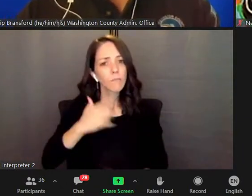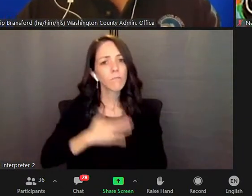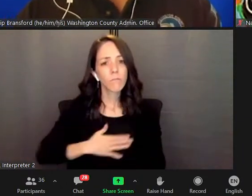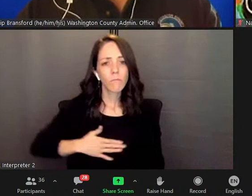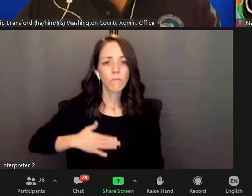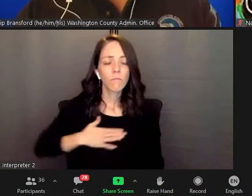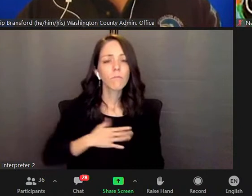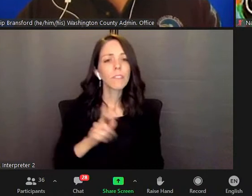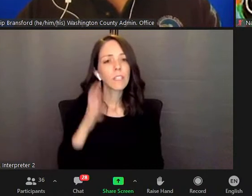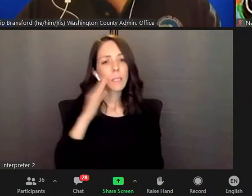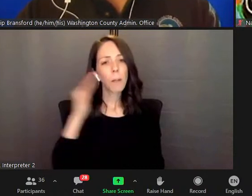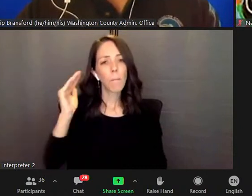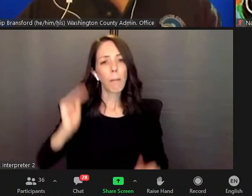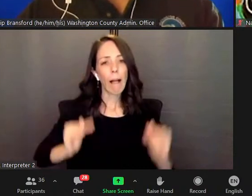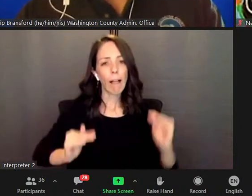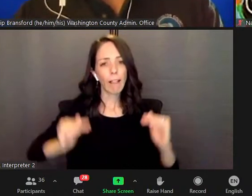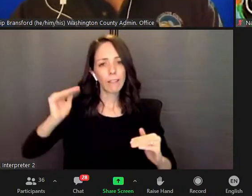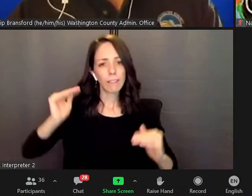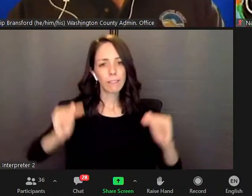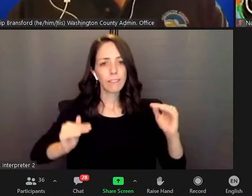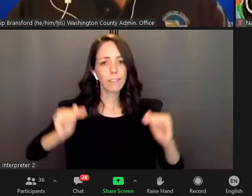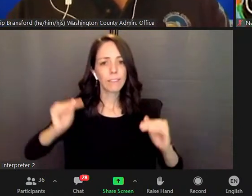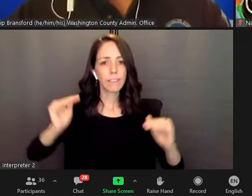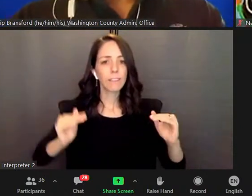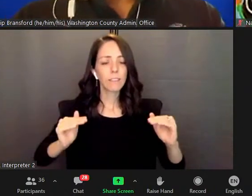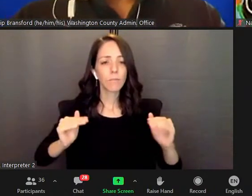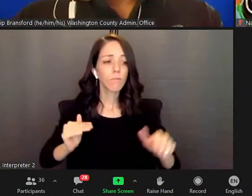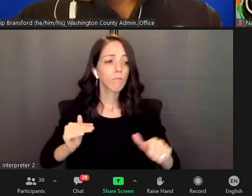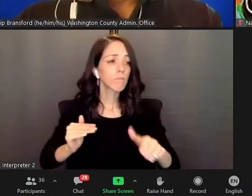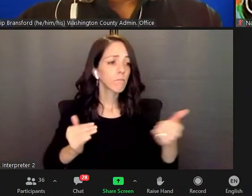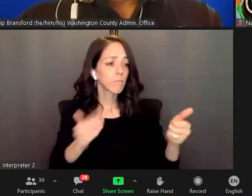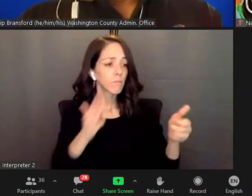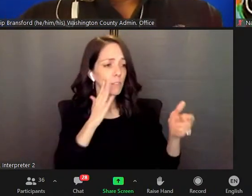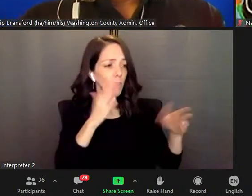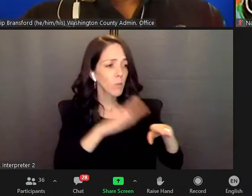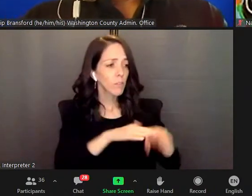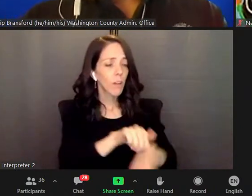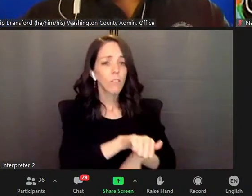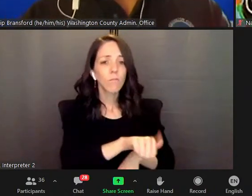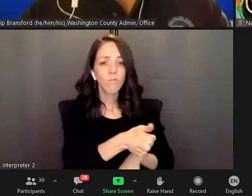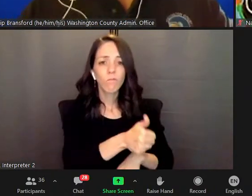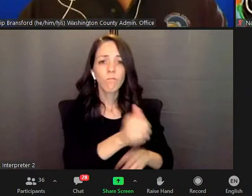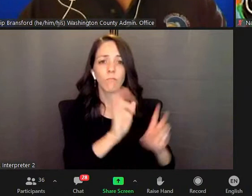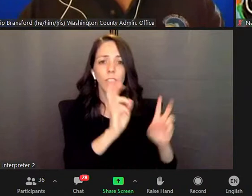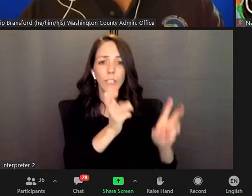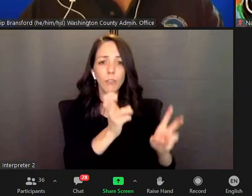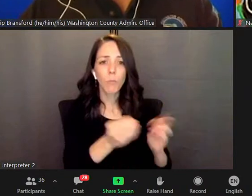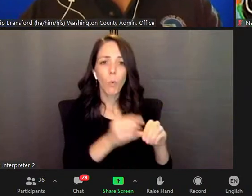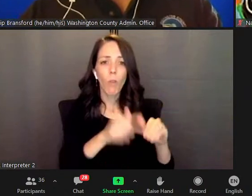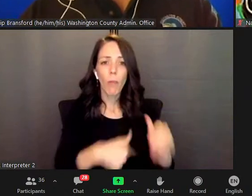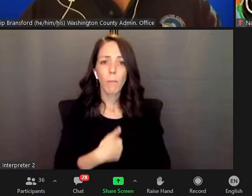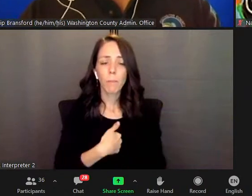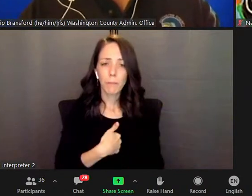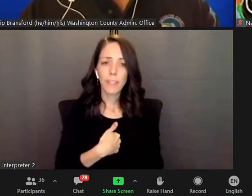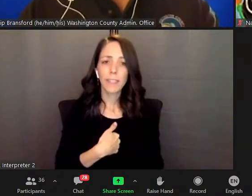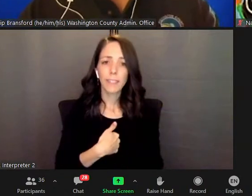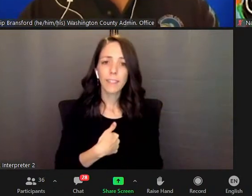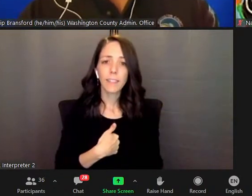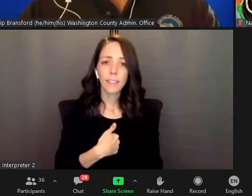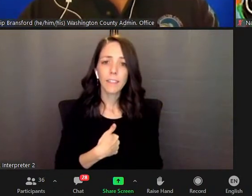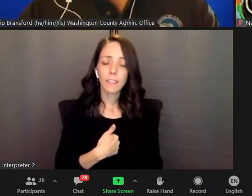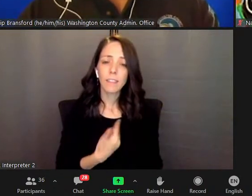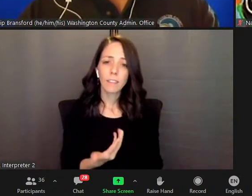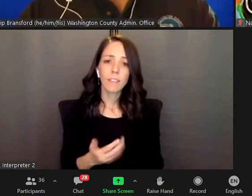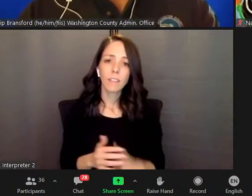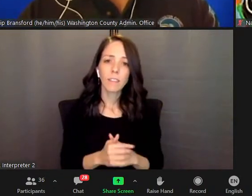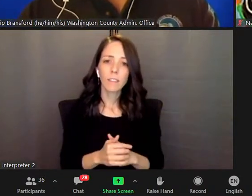balance. Others have worked on these issues a little bit more than I on this particular topic we're having today, but I have a